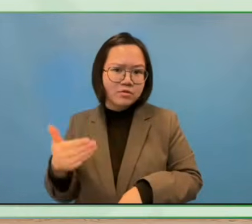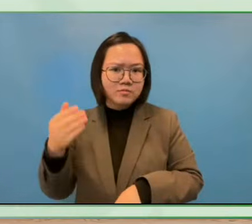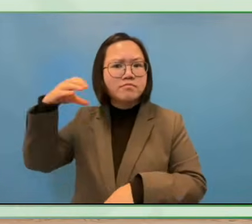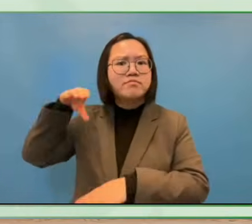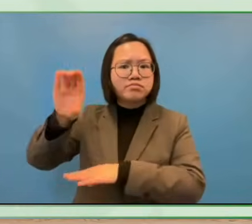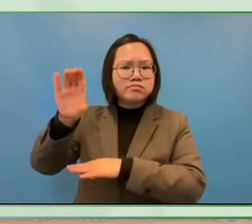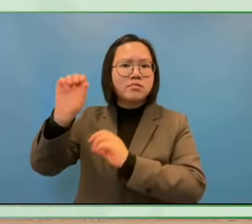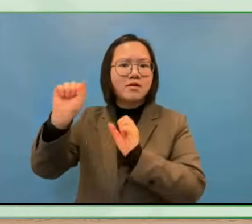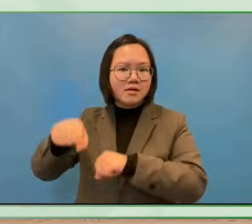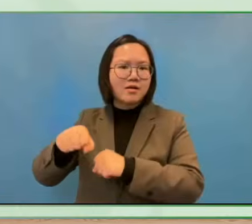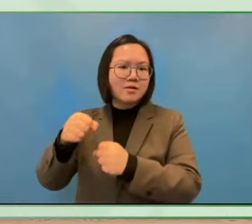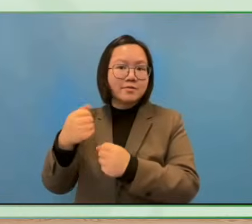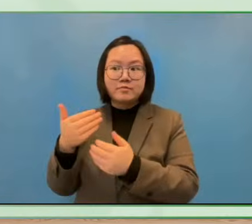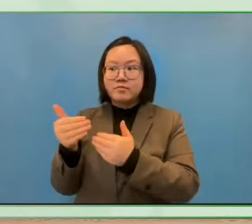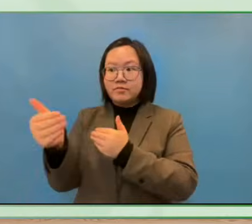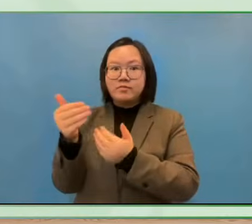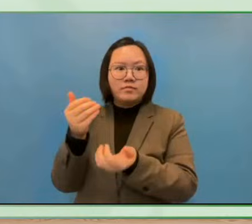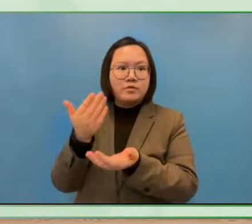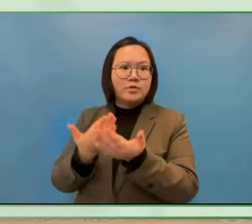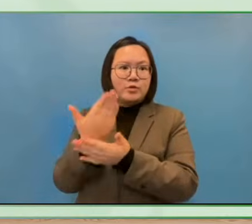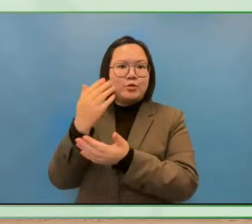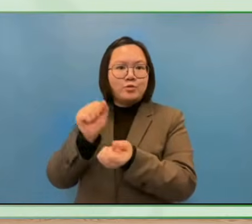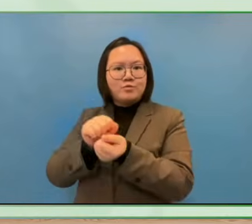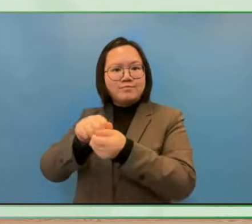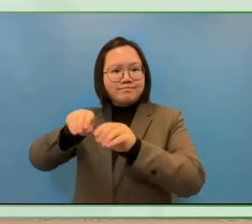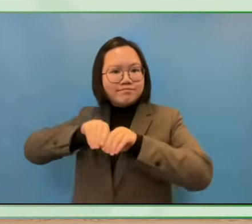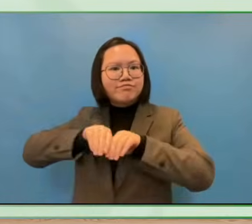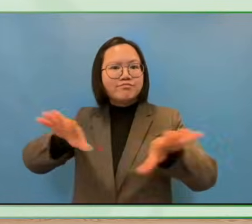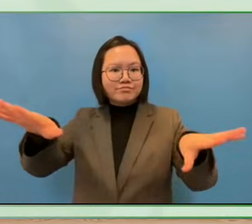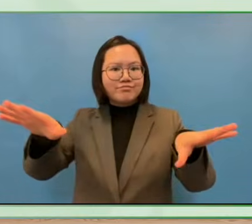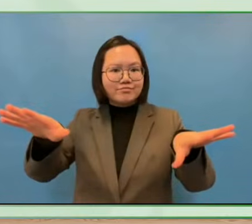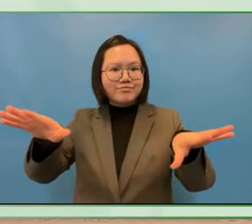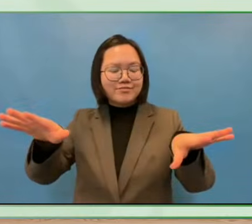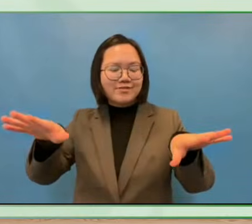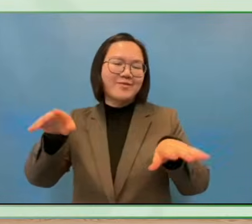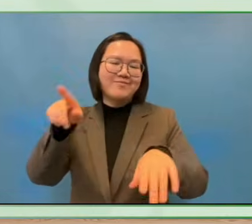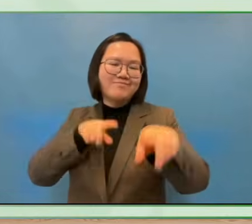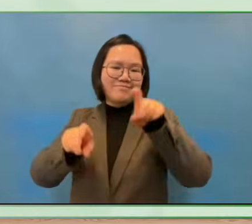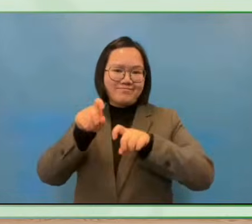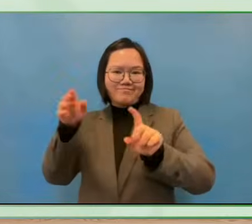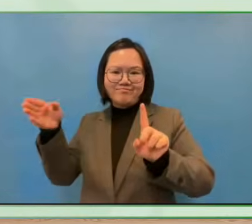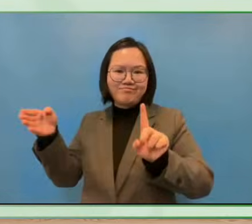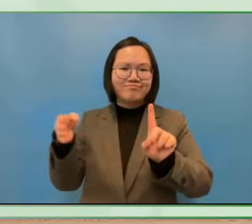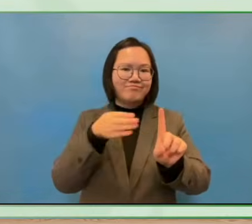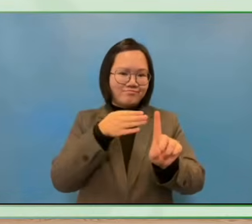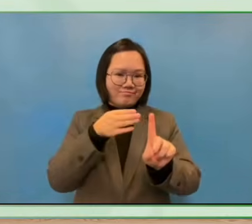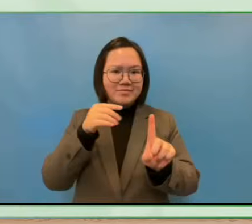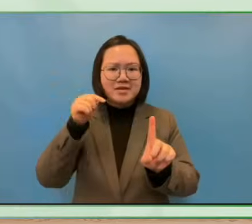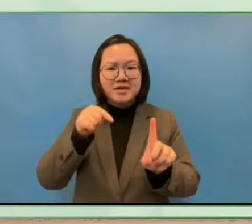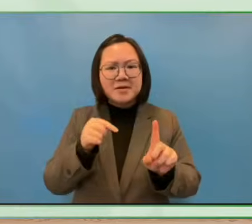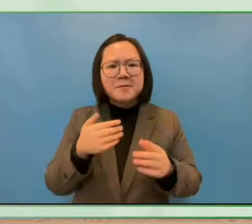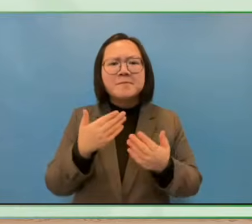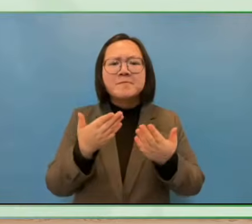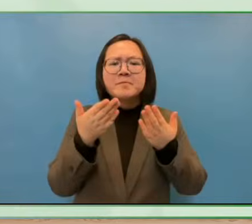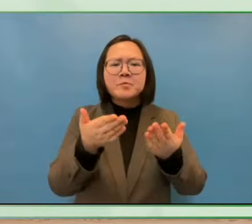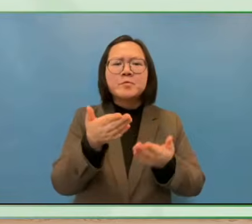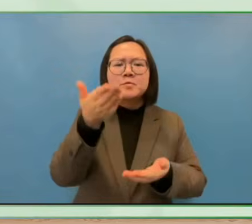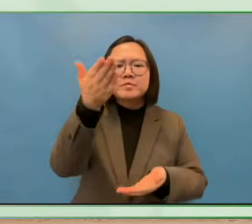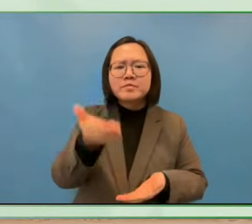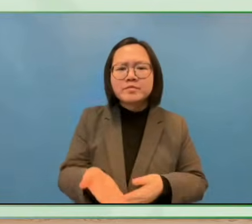chat. And now let's continue with you, Michael. The obvious party to respond to